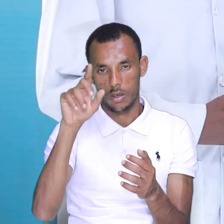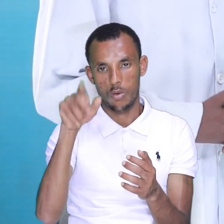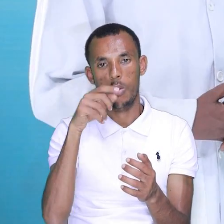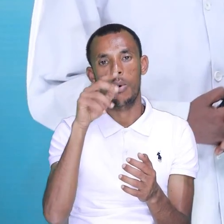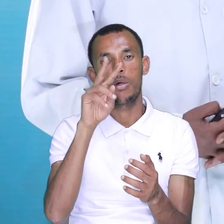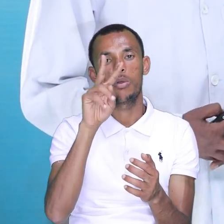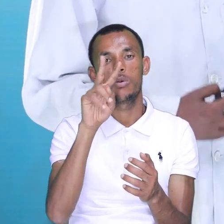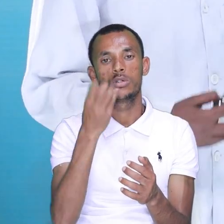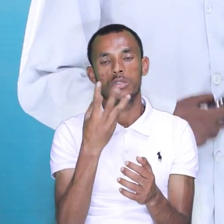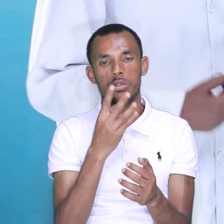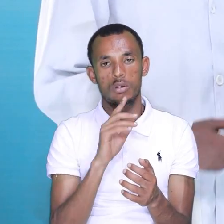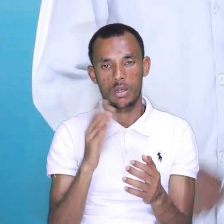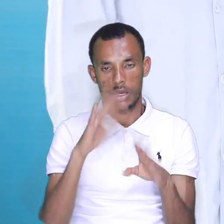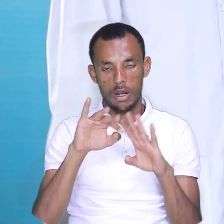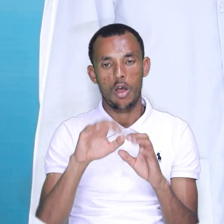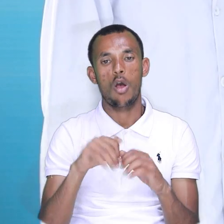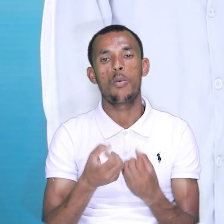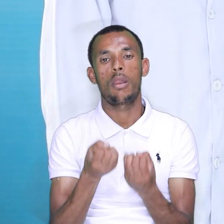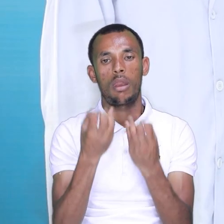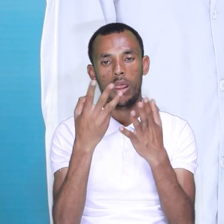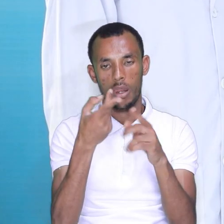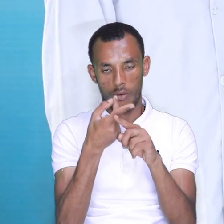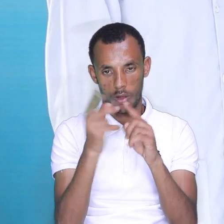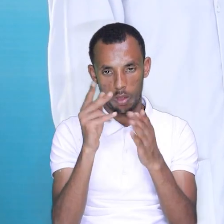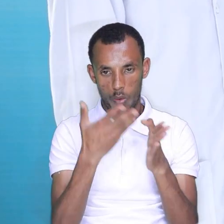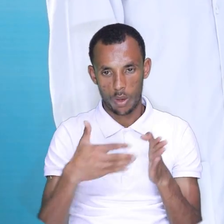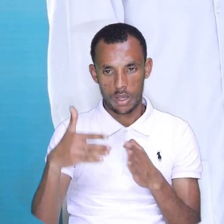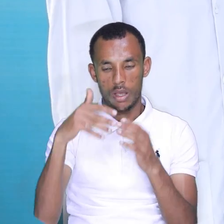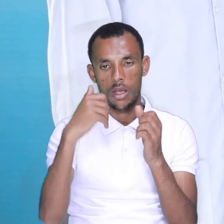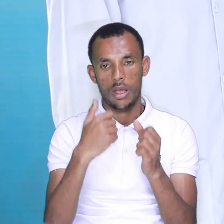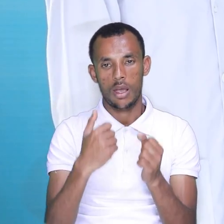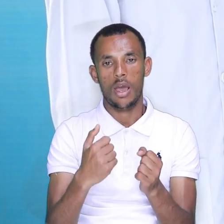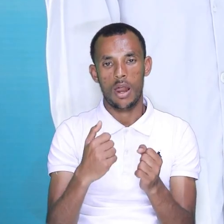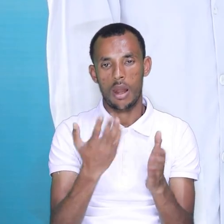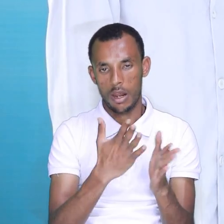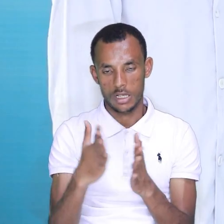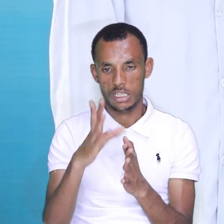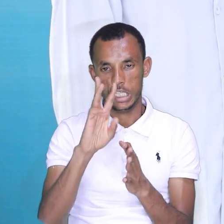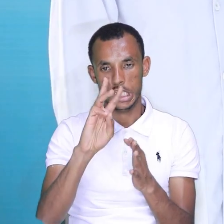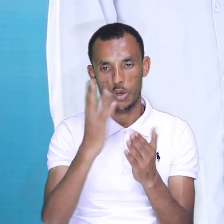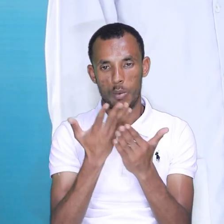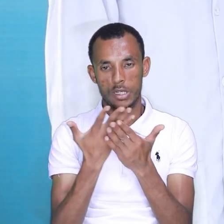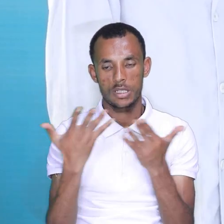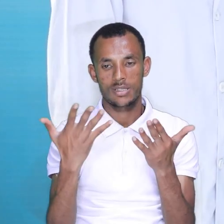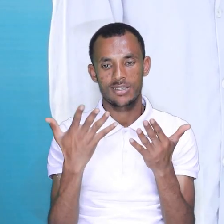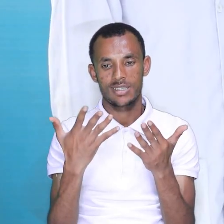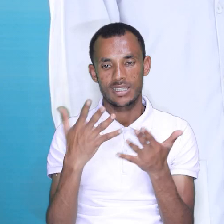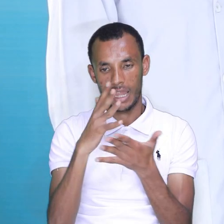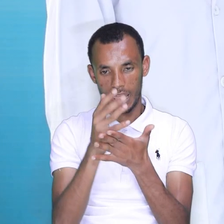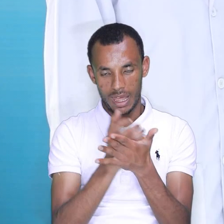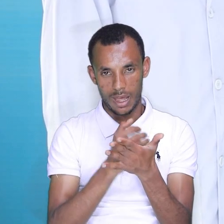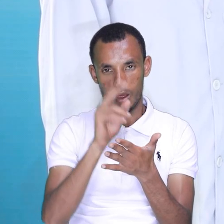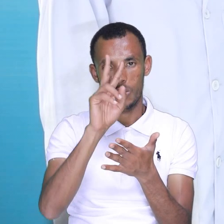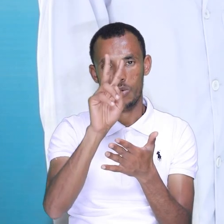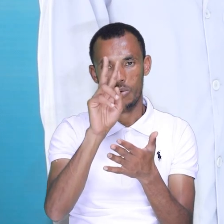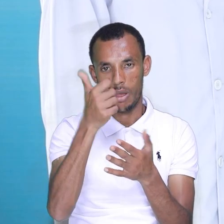meaning? In how many different ways can you arrange 6 objects taking 2 at